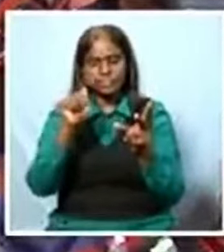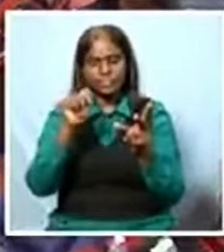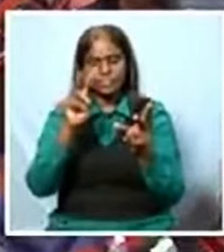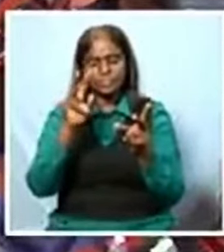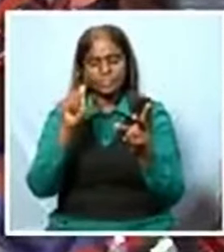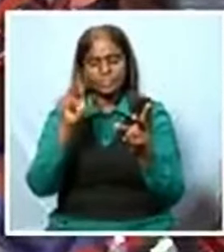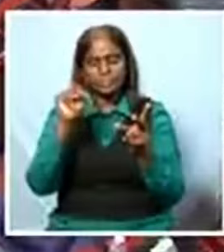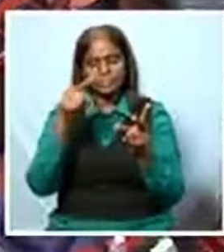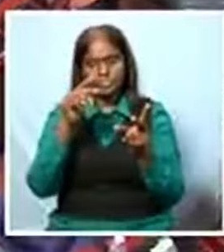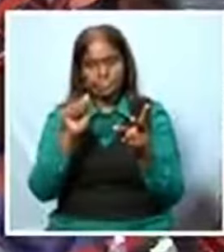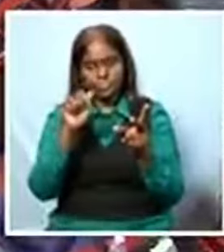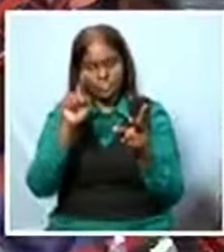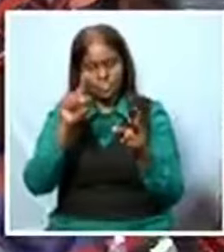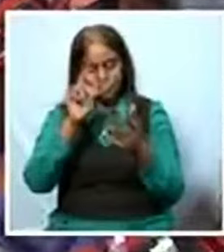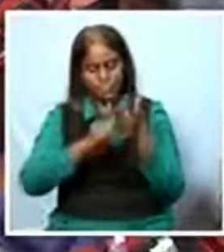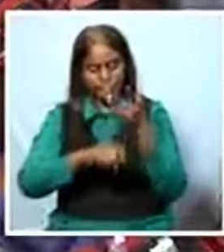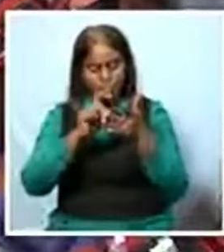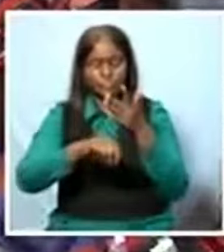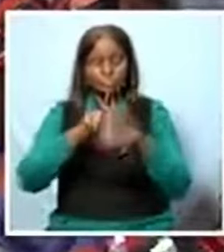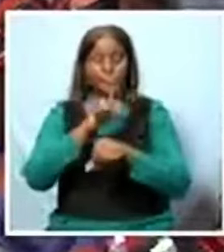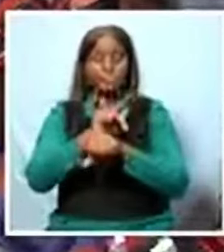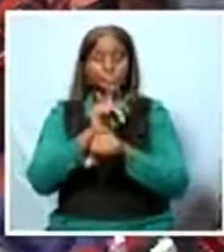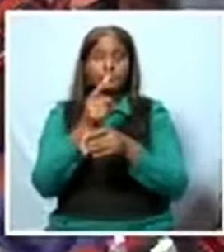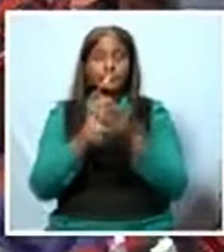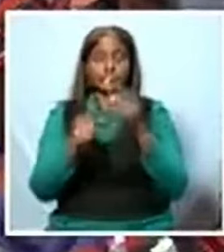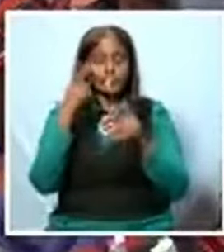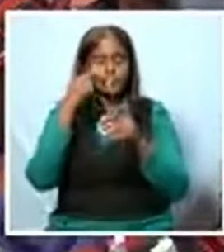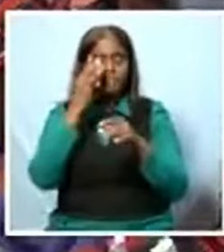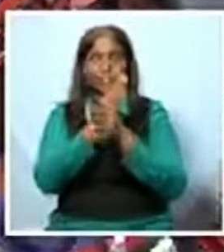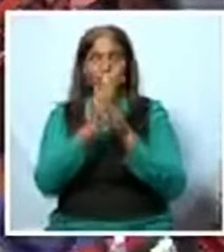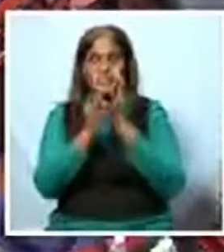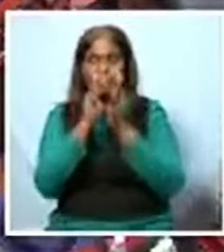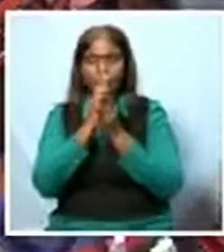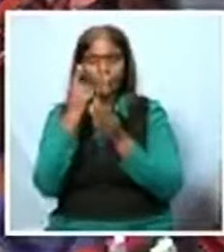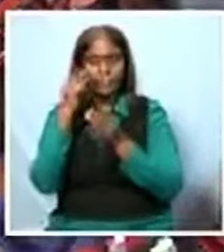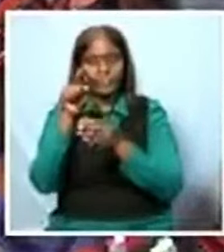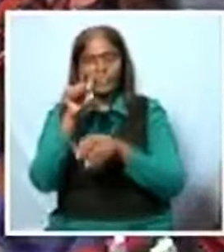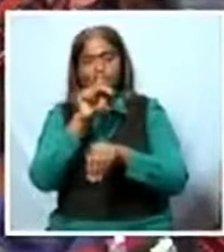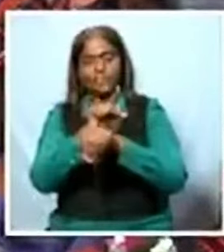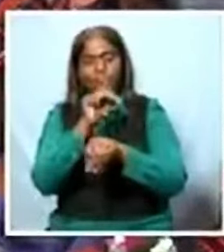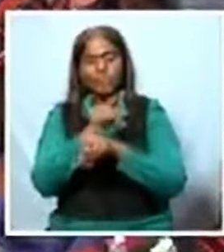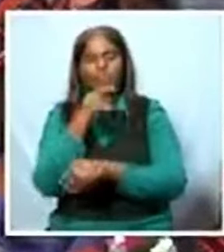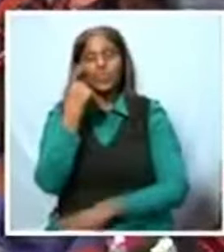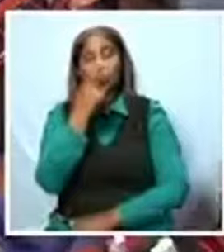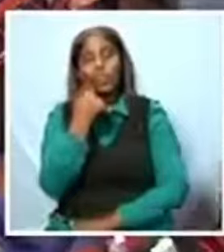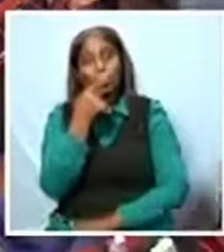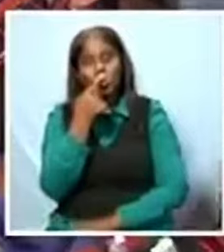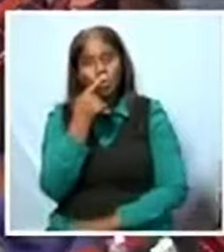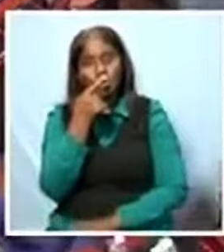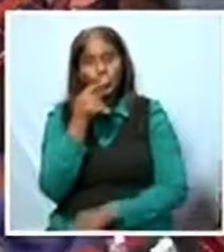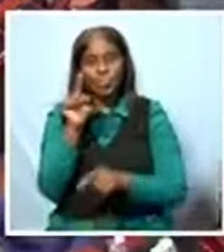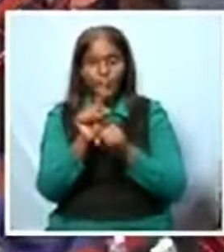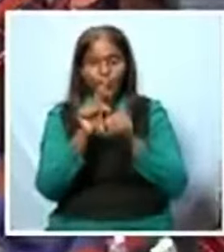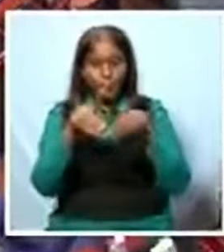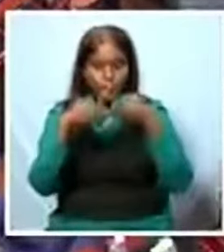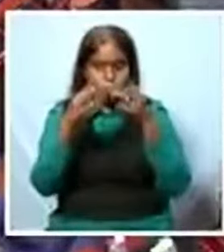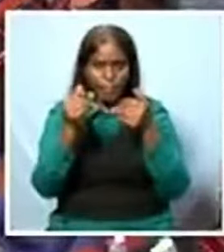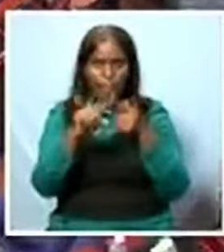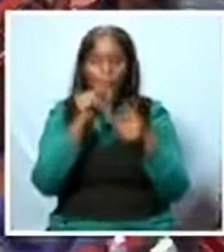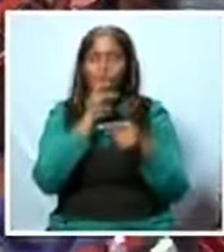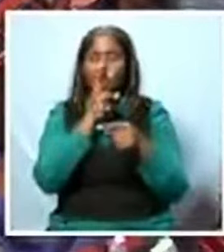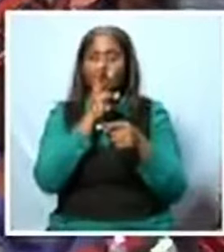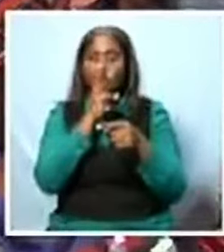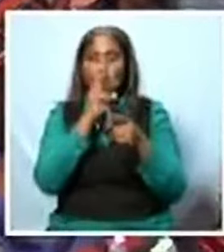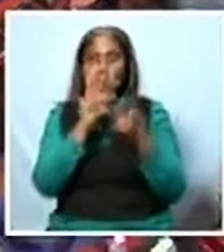the estimated cost of the project is, who the contractor for the project is, to supply water